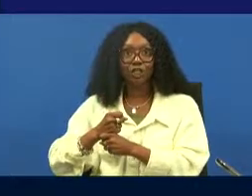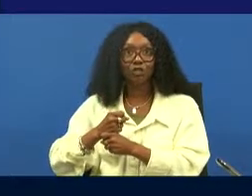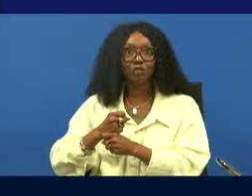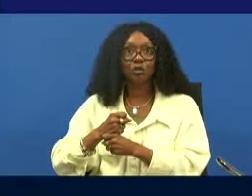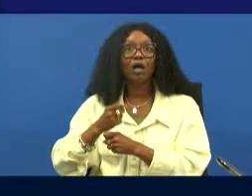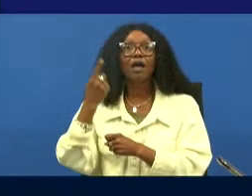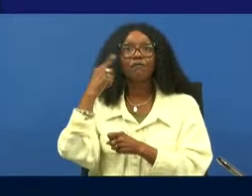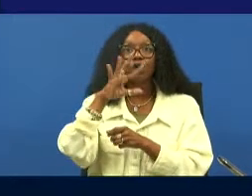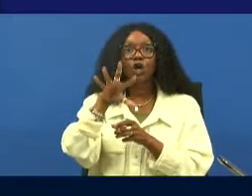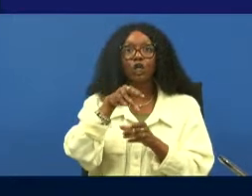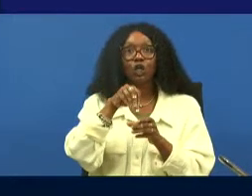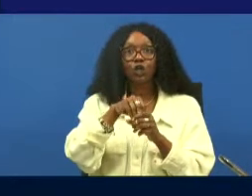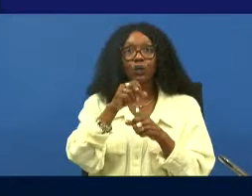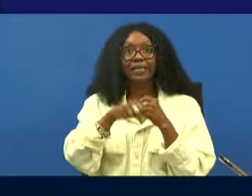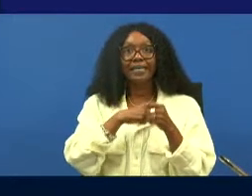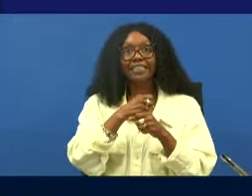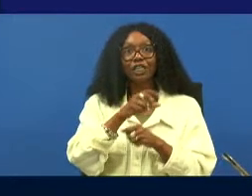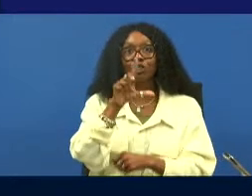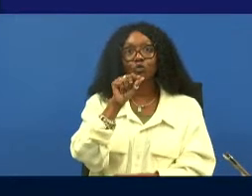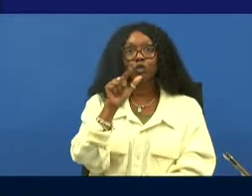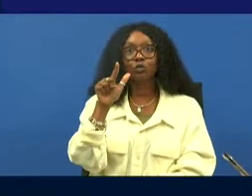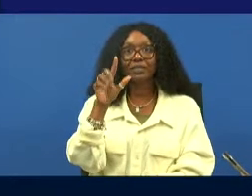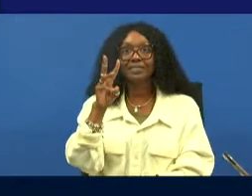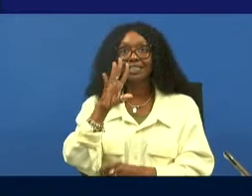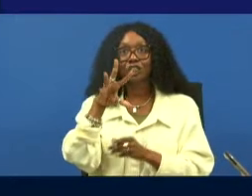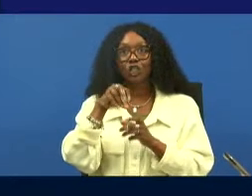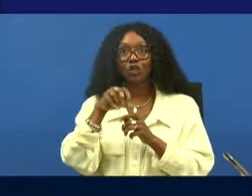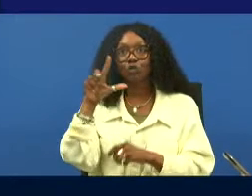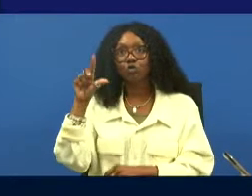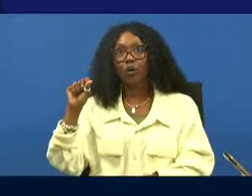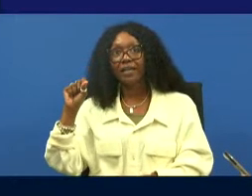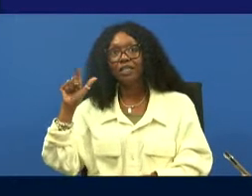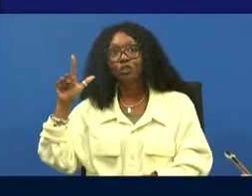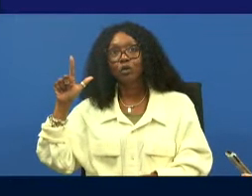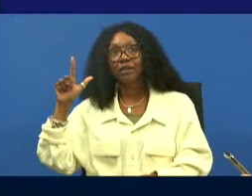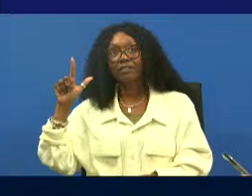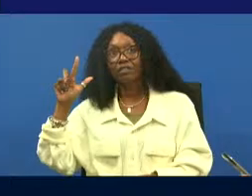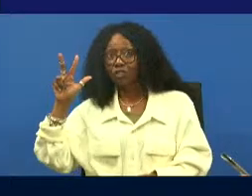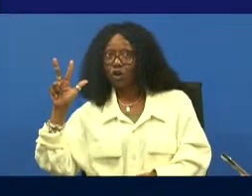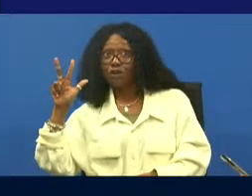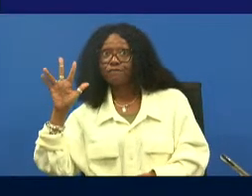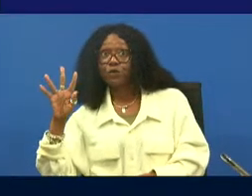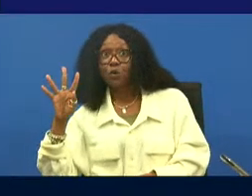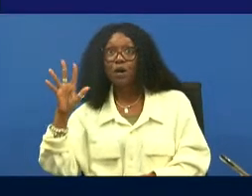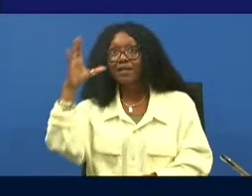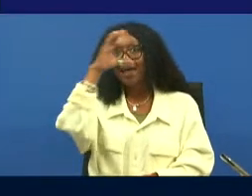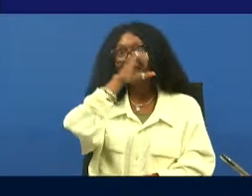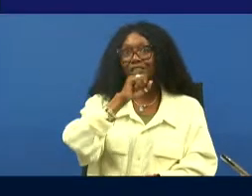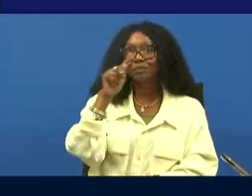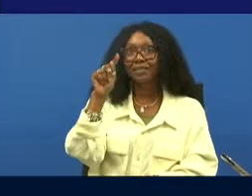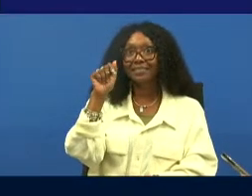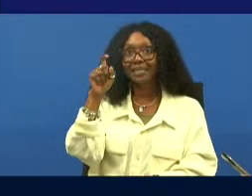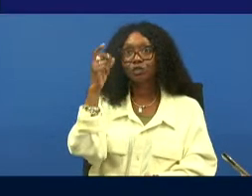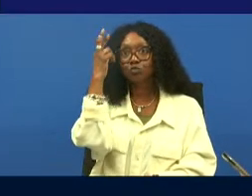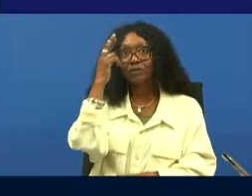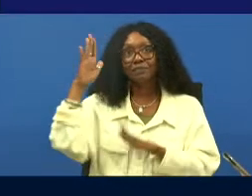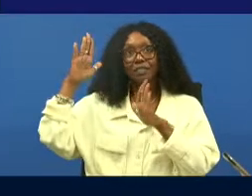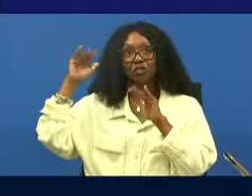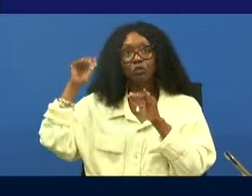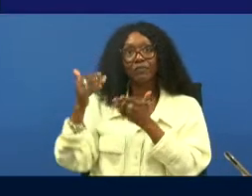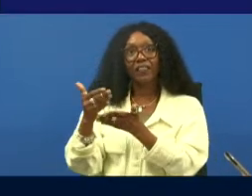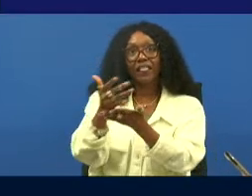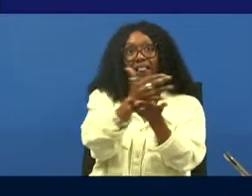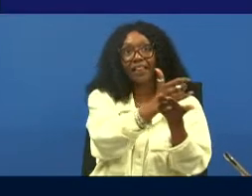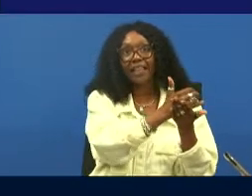in and including the year 2026 to and including the year 2034, which estimated amount of the tax reasonably expected to be